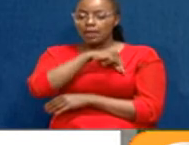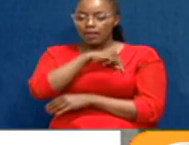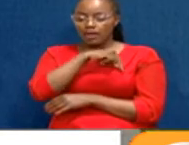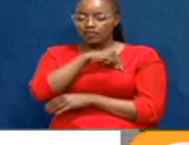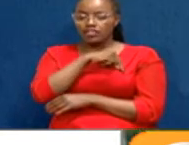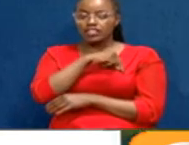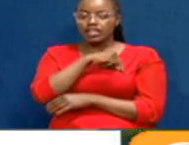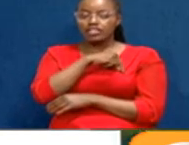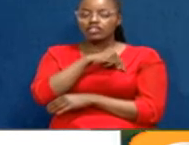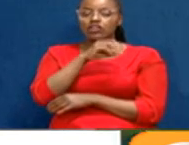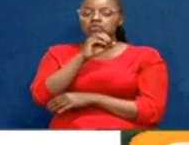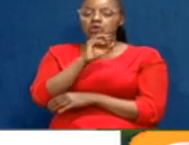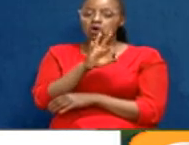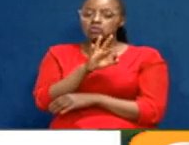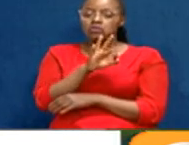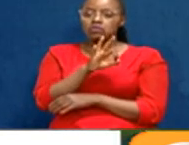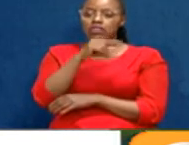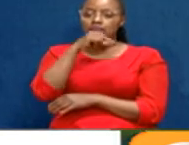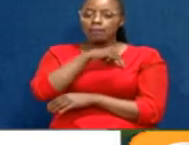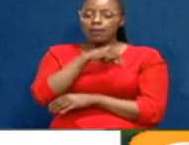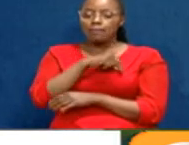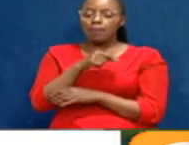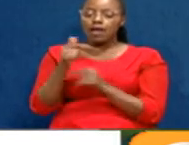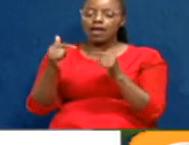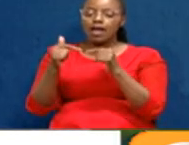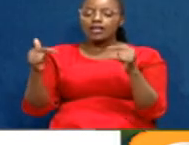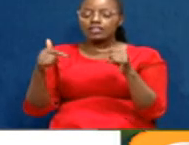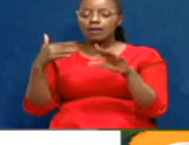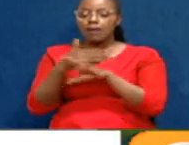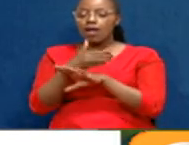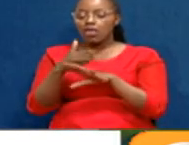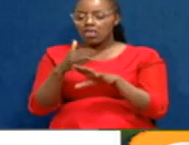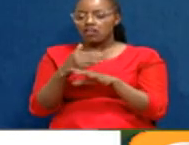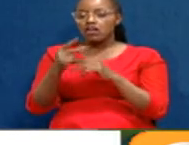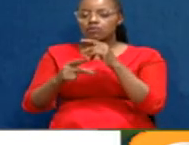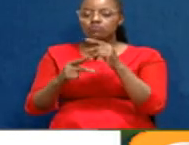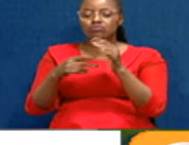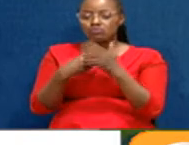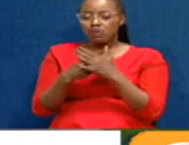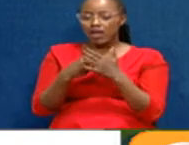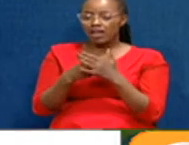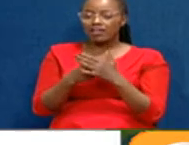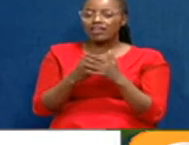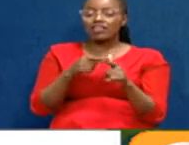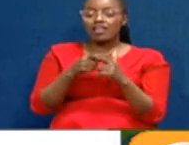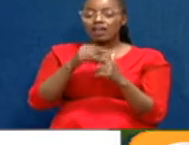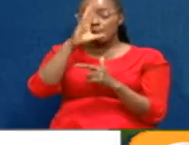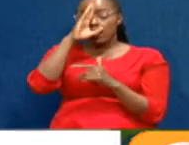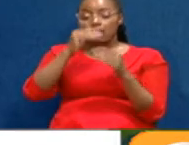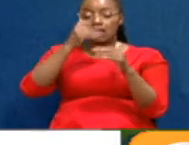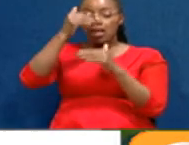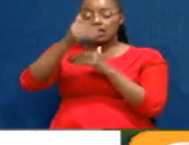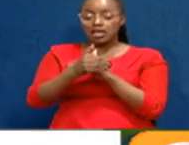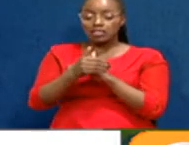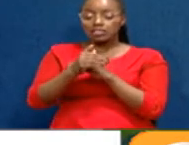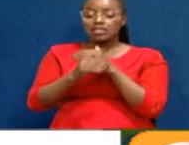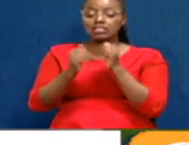that are beneficiaries of the anti-money laundering proceeds, then I doubt the next